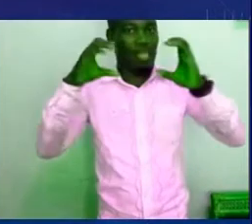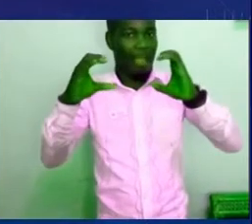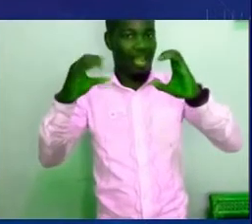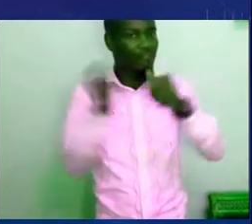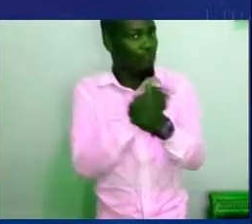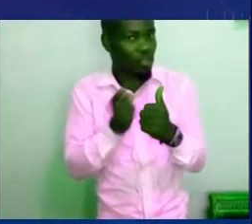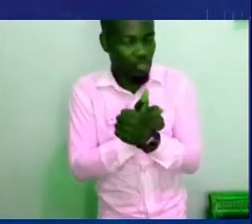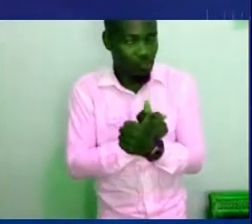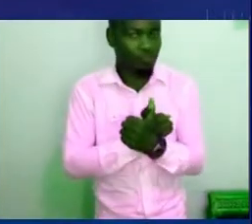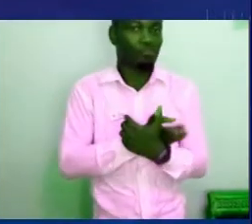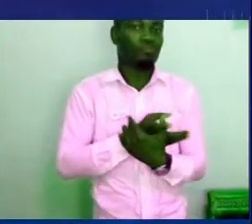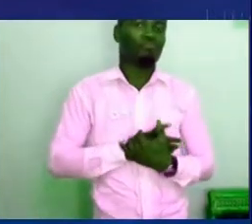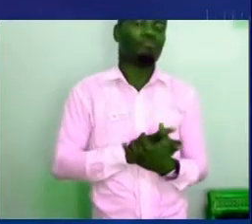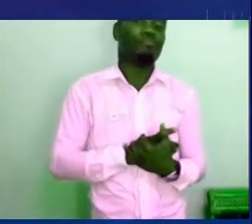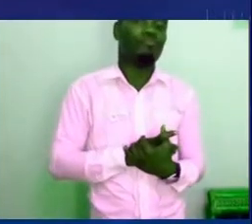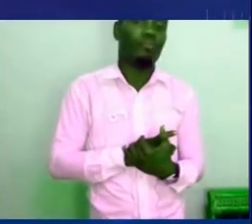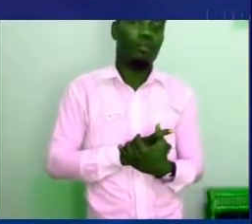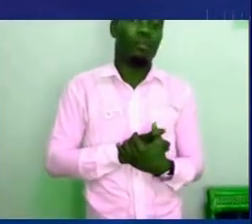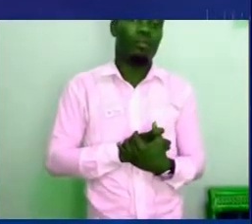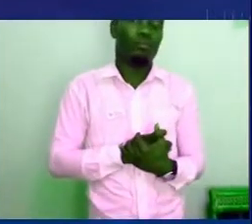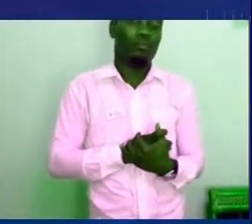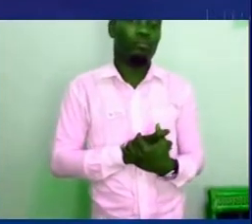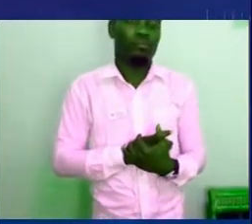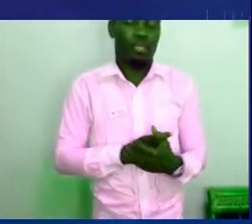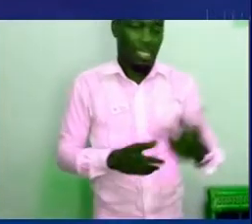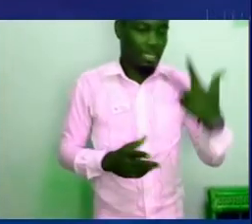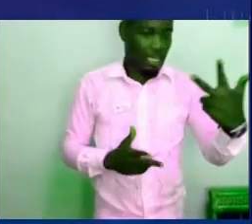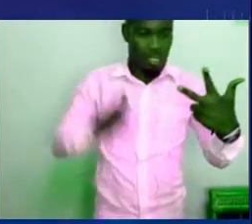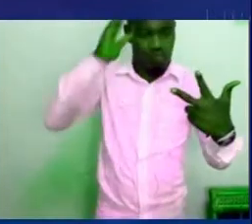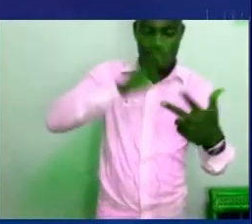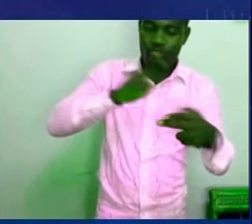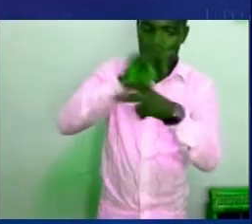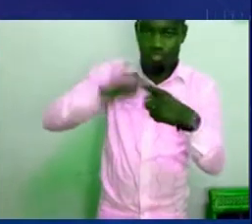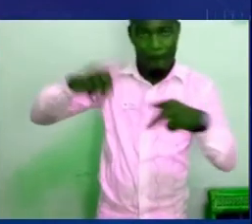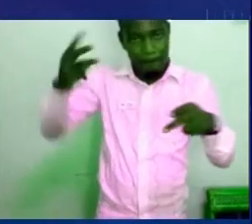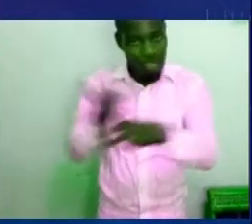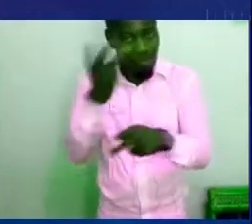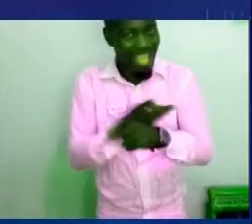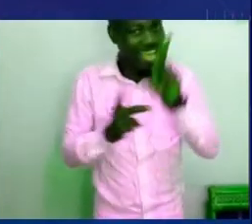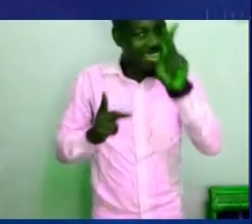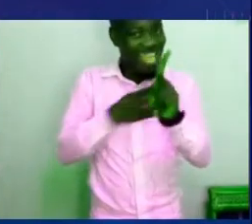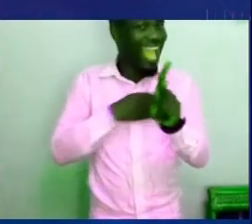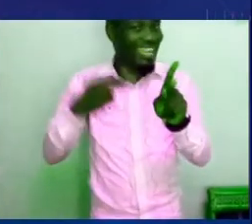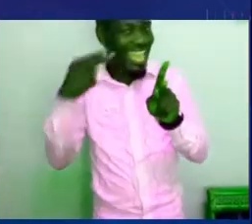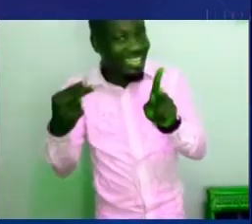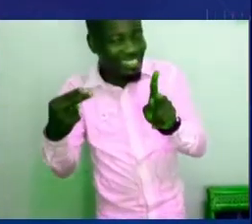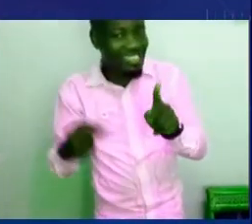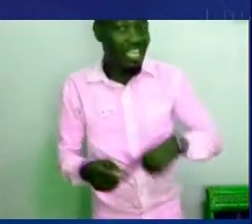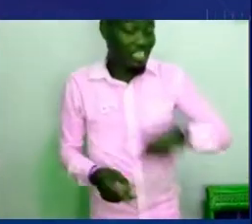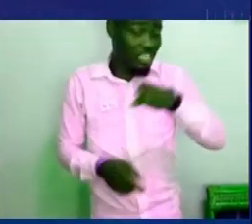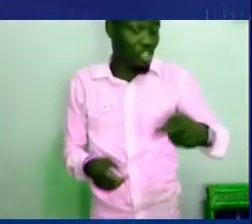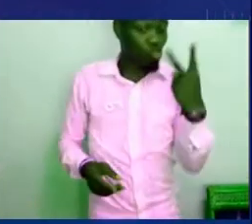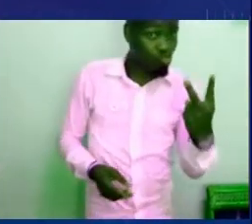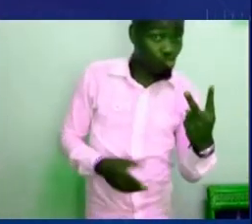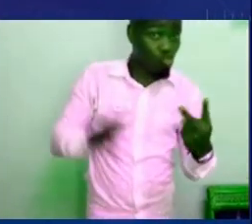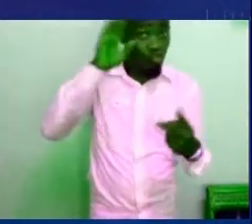the entries in the bracket first. So this 3 will be used to multiply